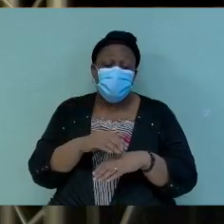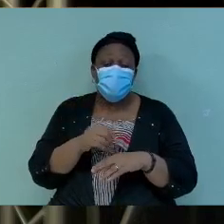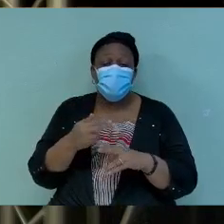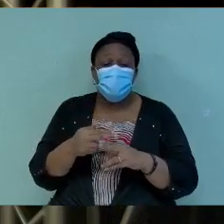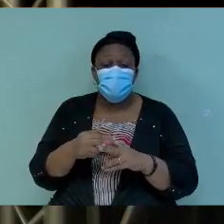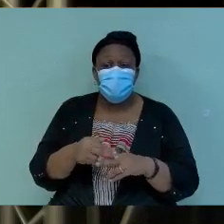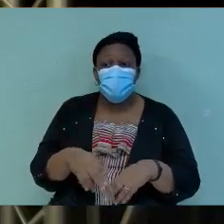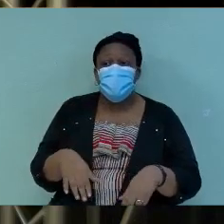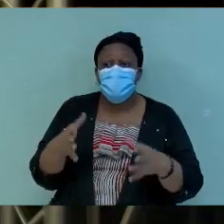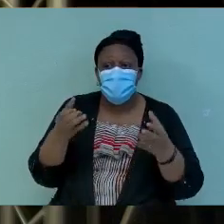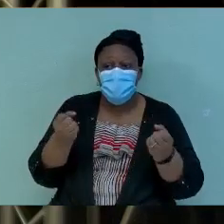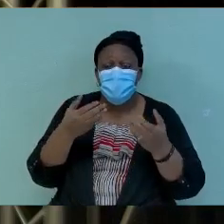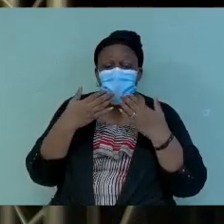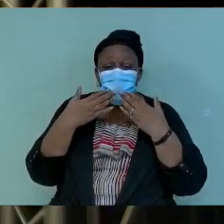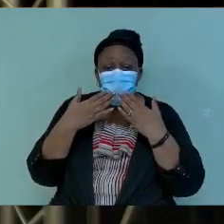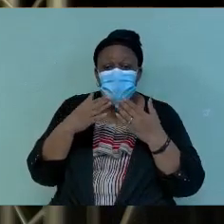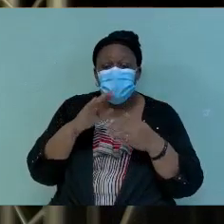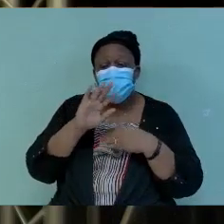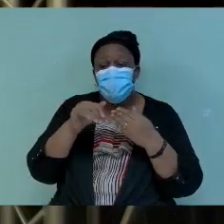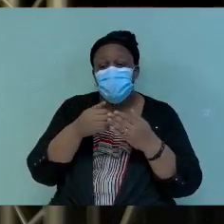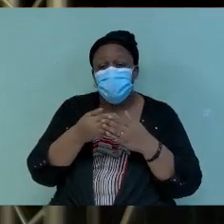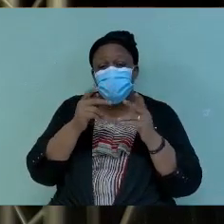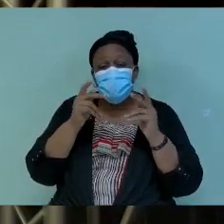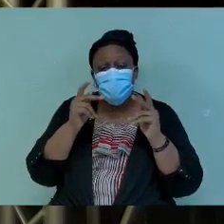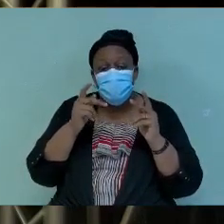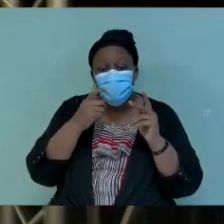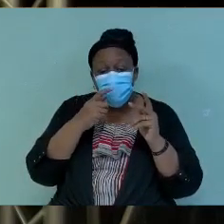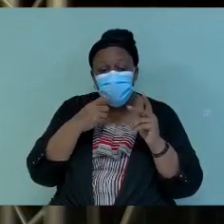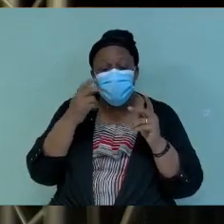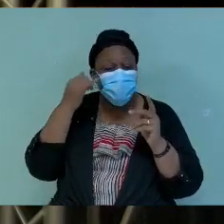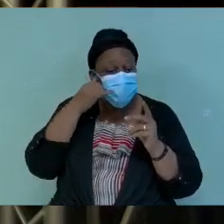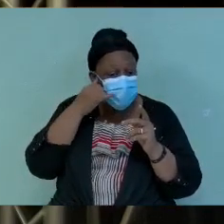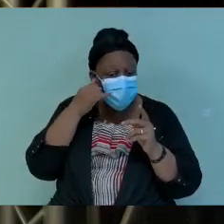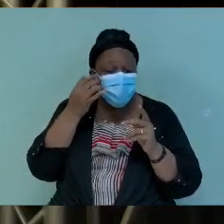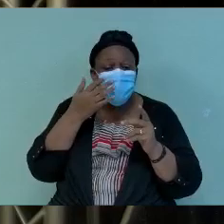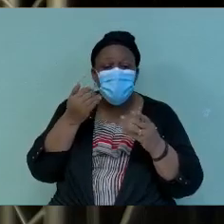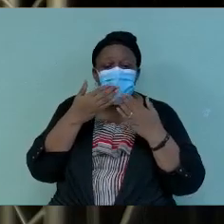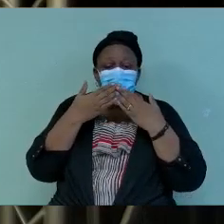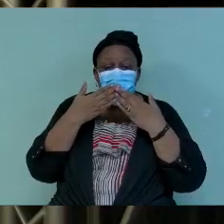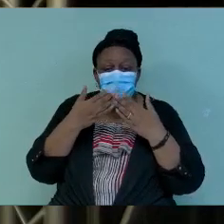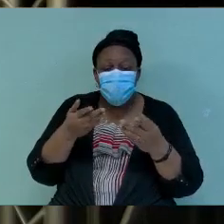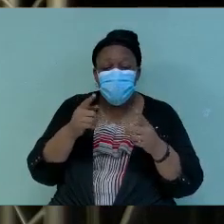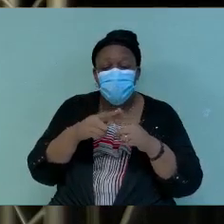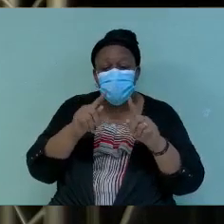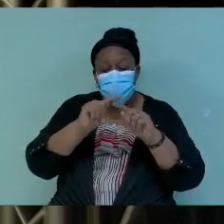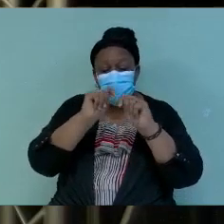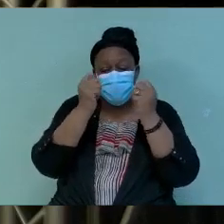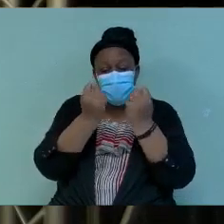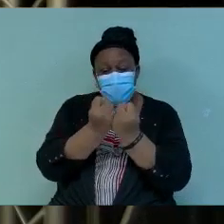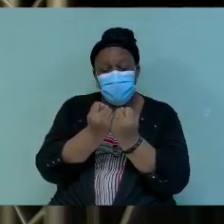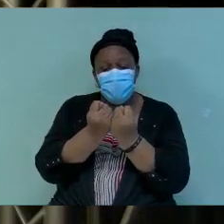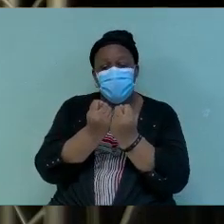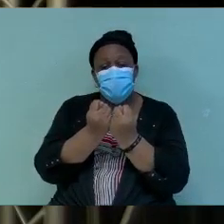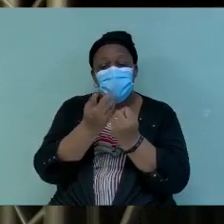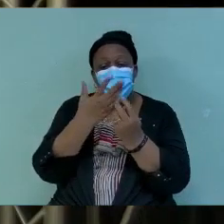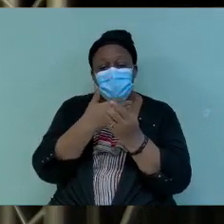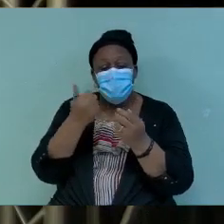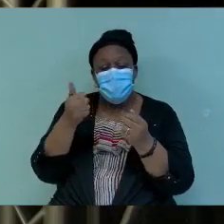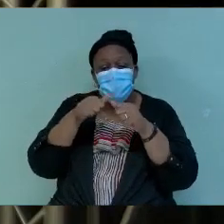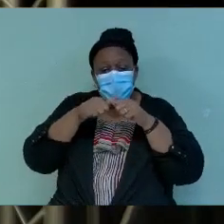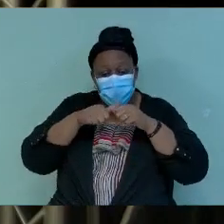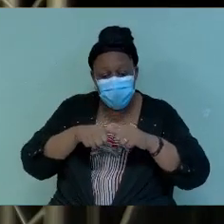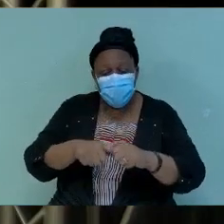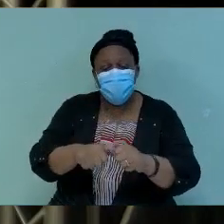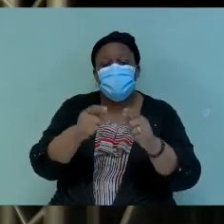the people of St. Kitts and Nevis during this pandemic. I say thank you very much to my team, and we will continue to be